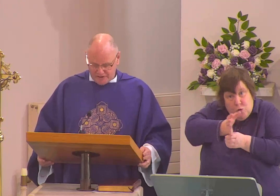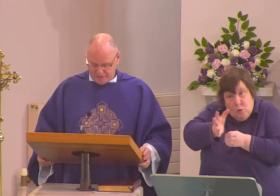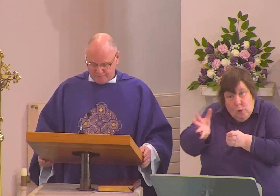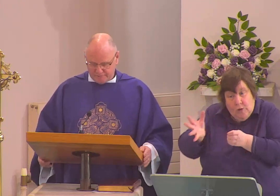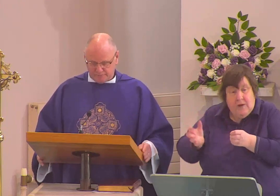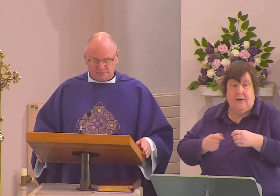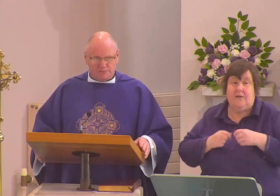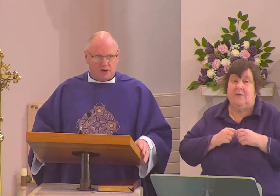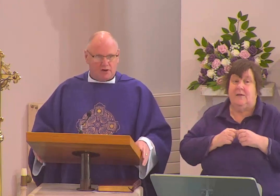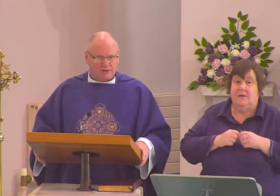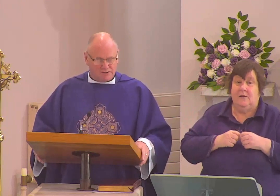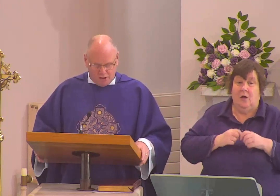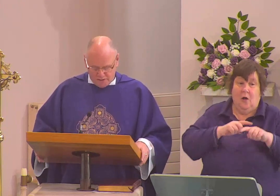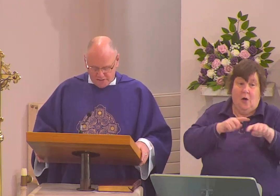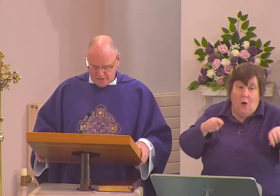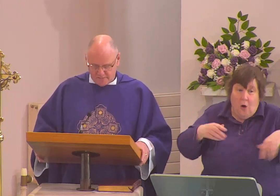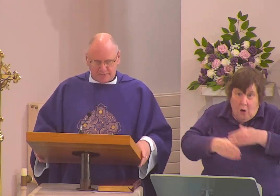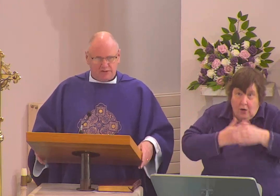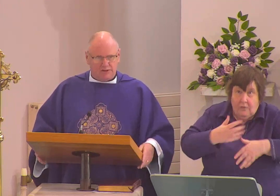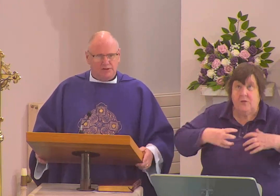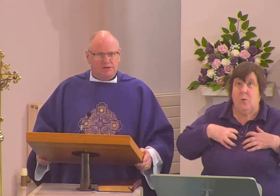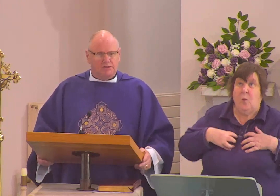fears, our concerns,